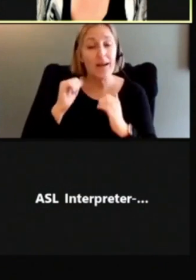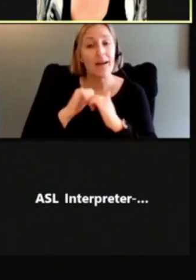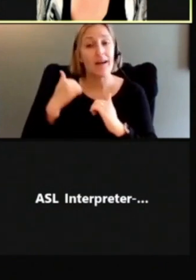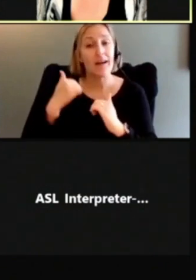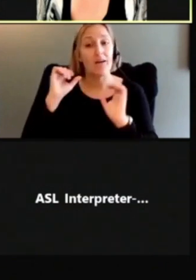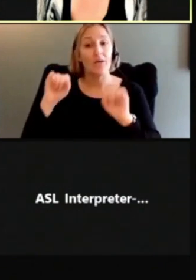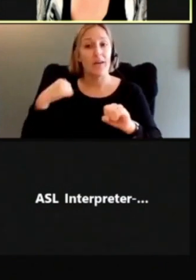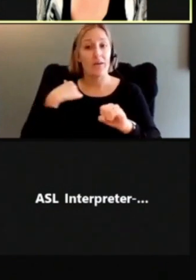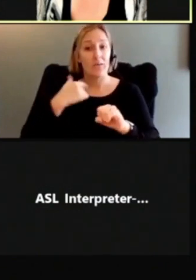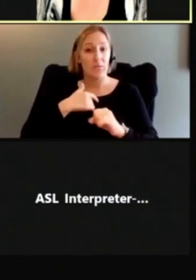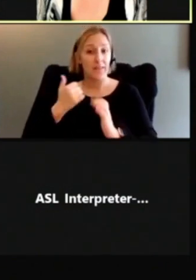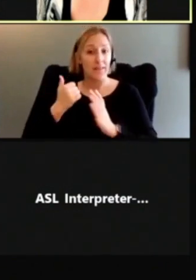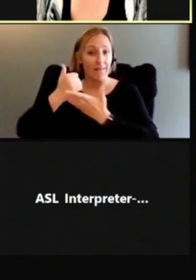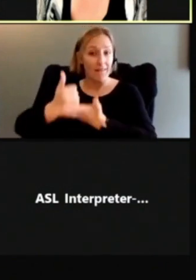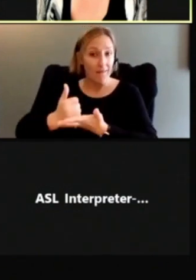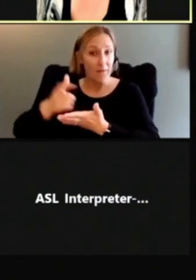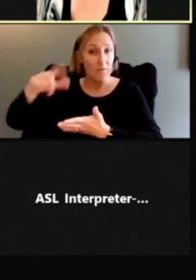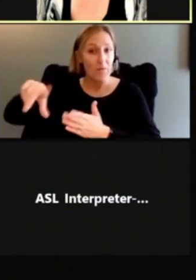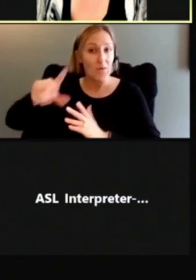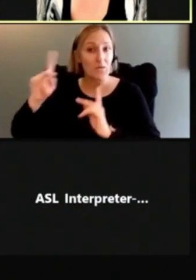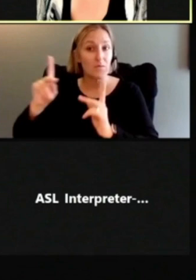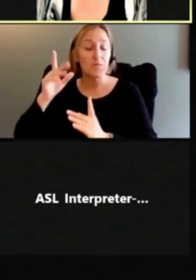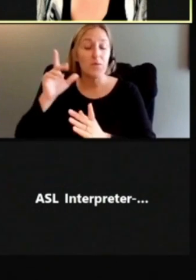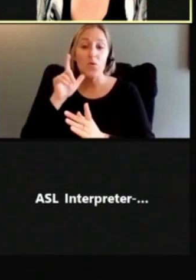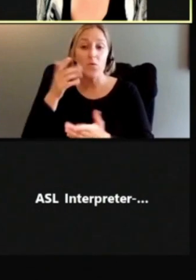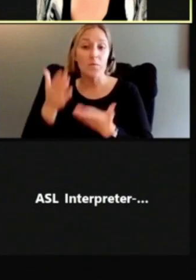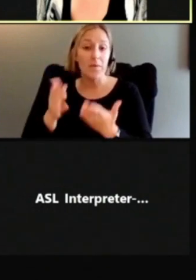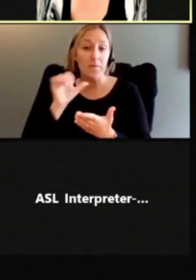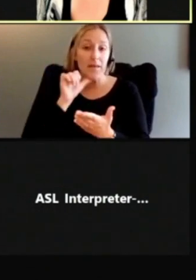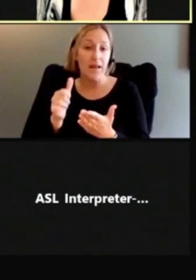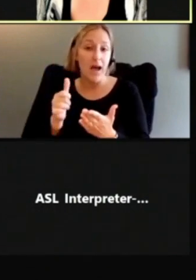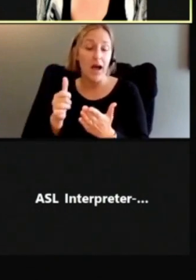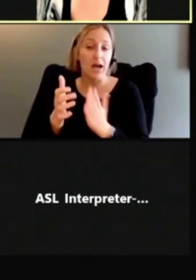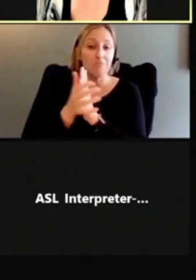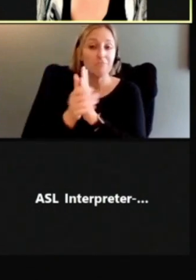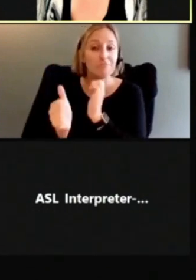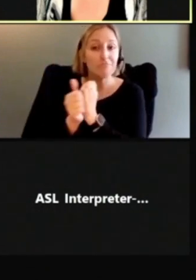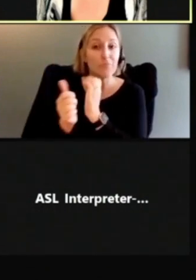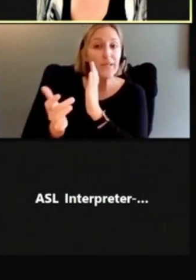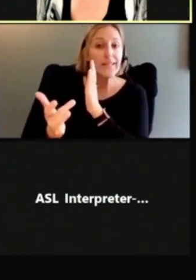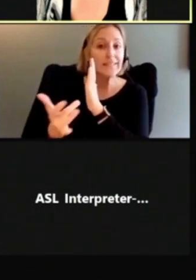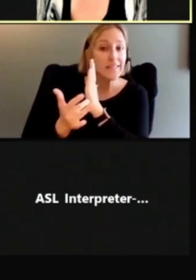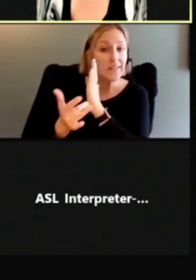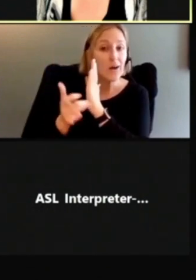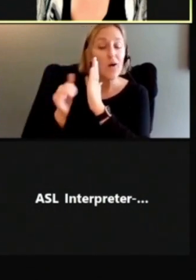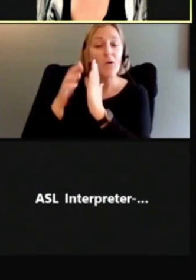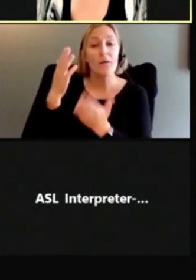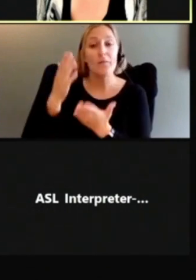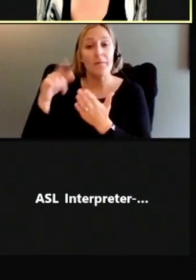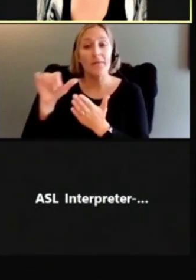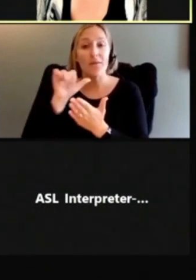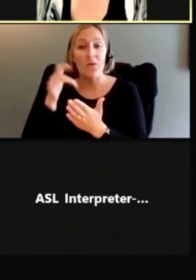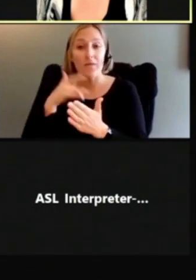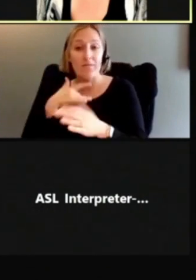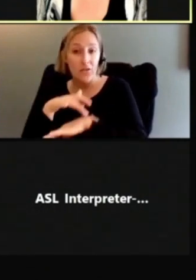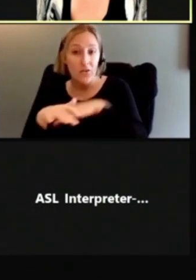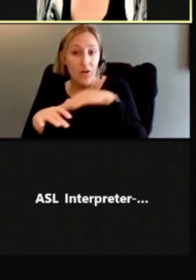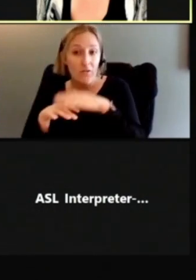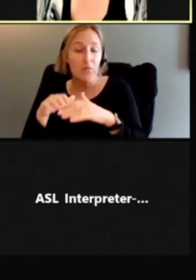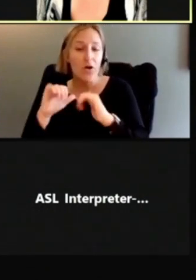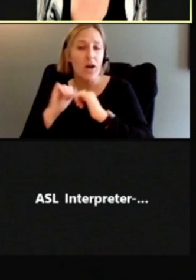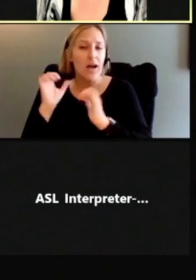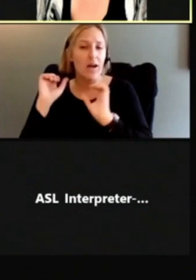be technologically literate or comfortable, critically look at the information to ensure it's